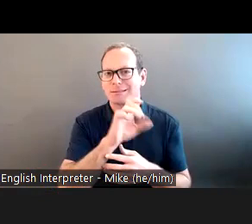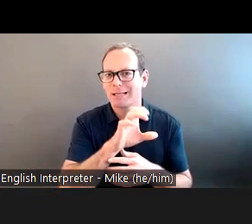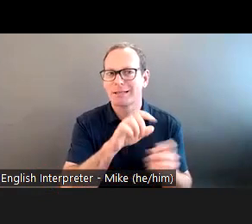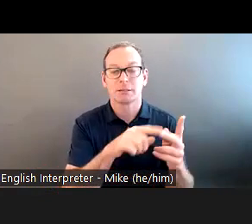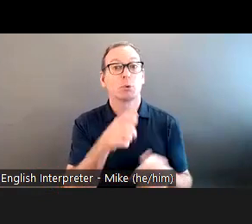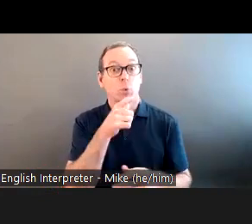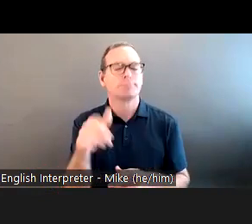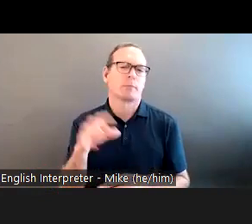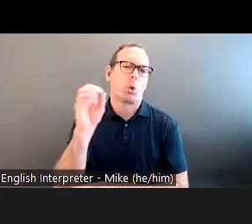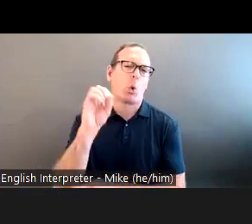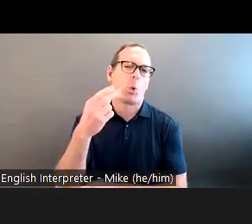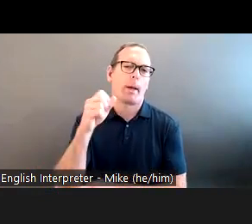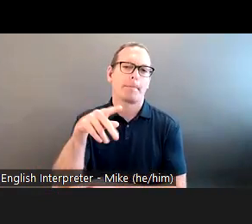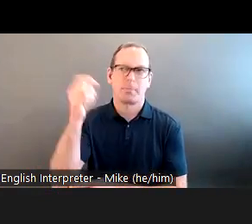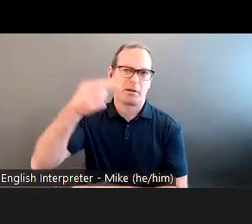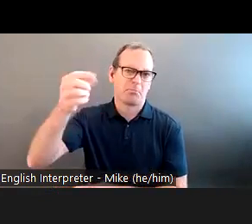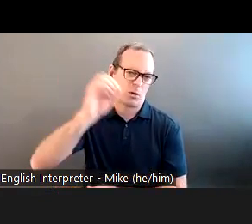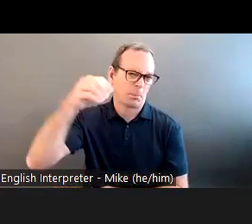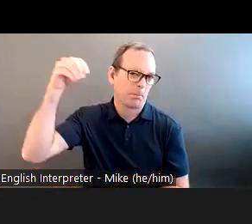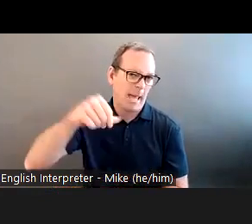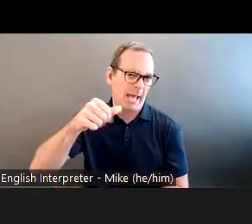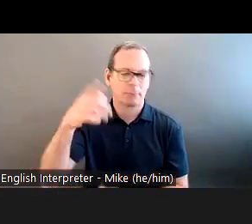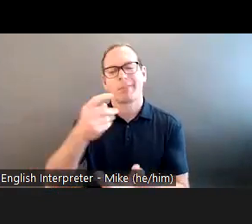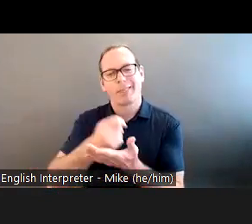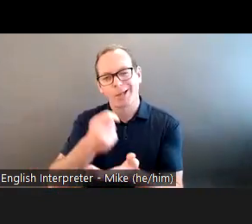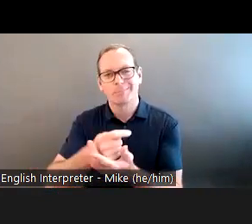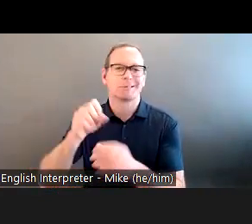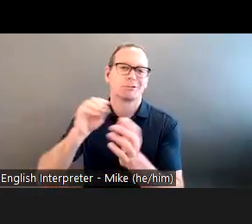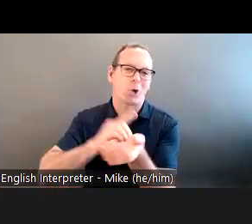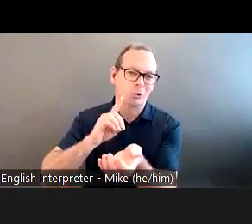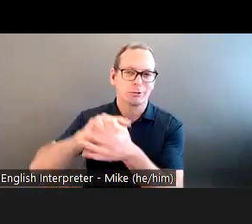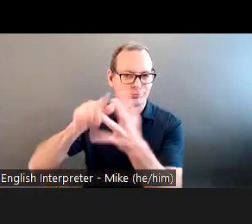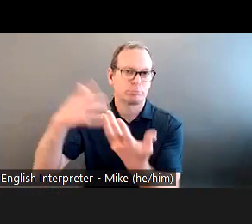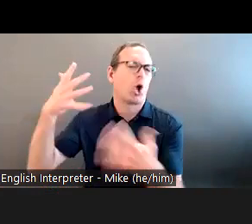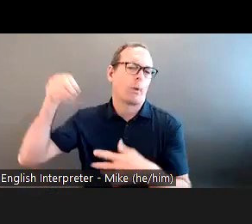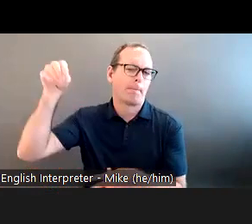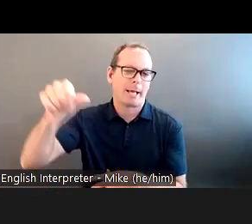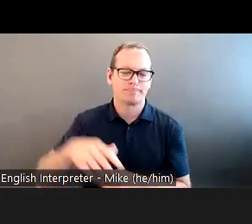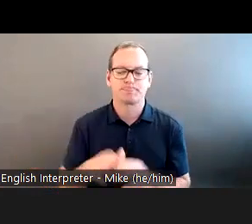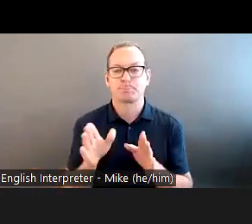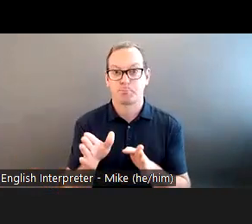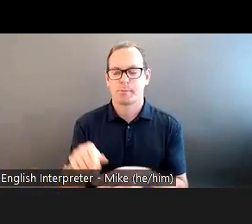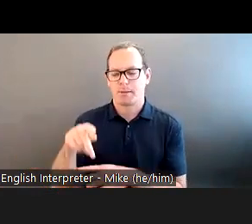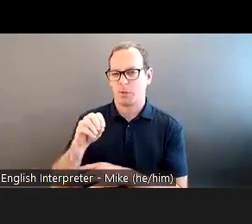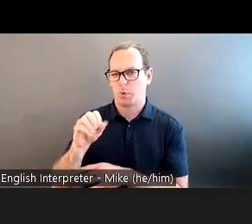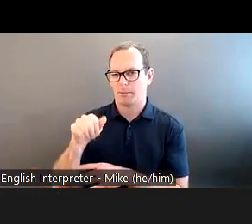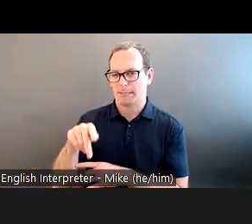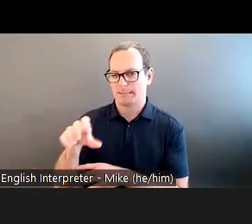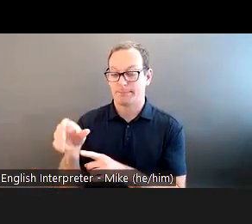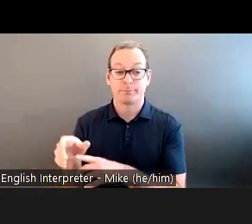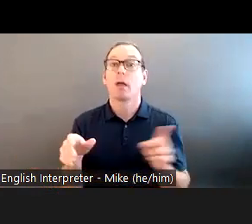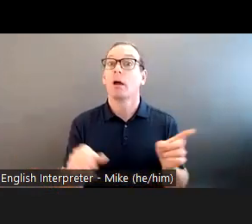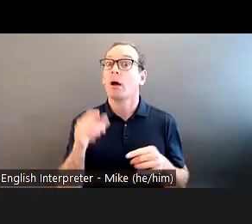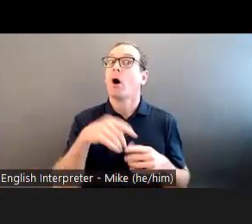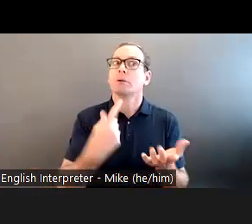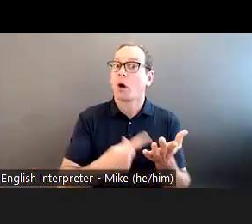therapists. Legal capacity to make property, personal care, power of attorney, or will